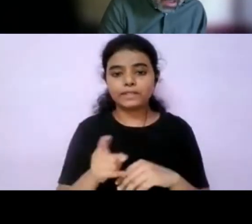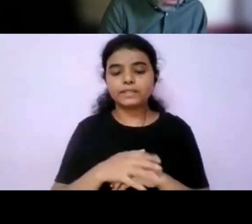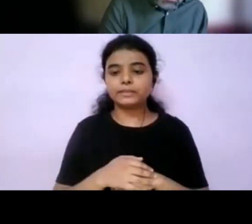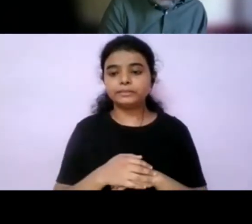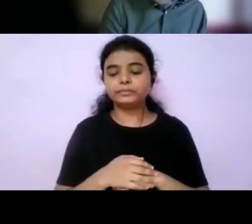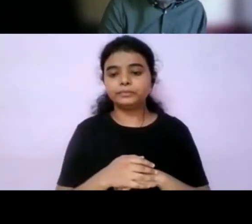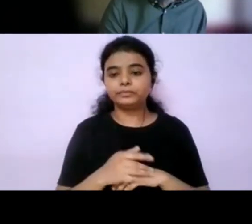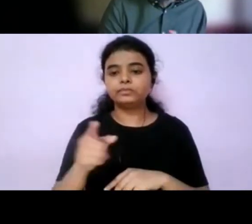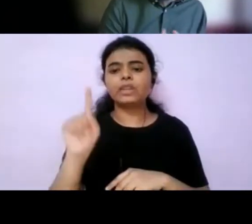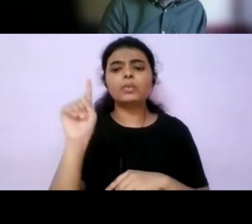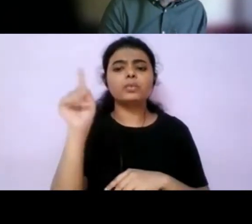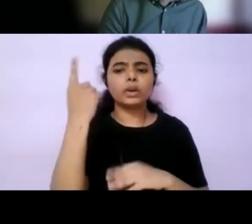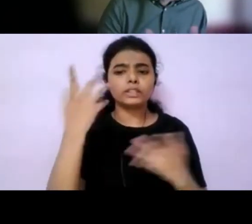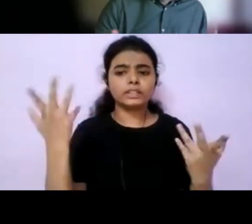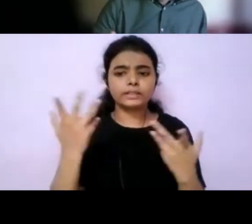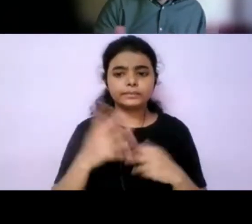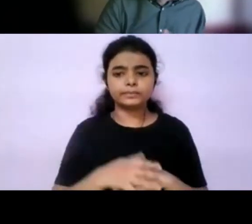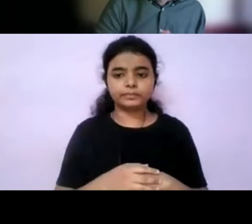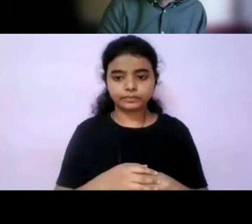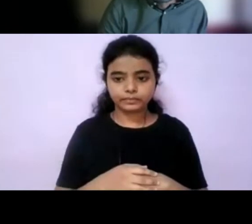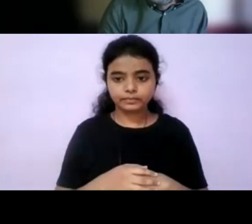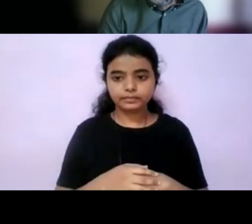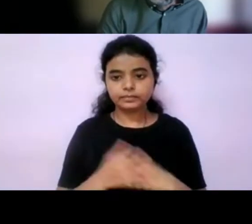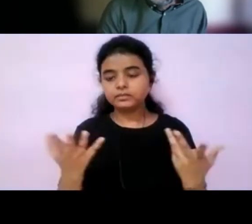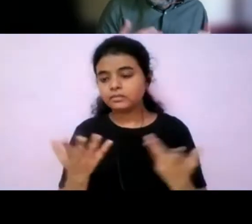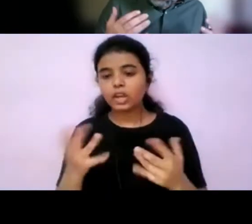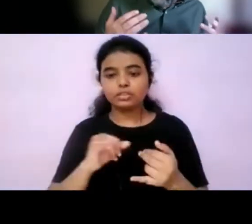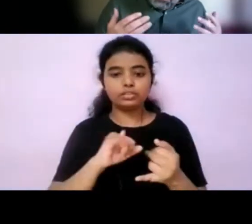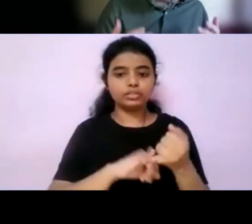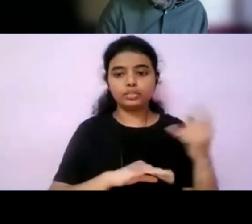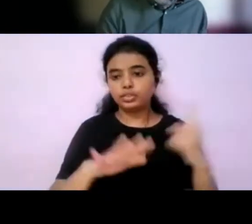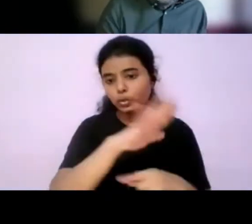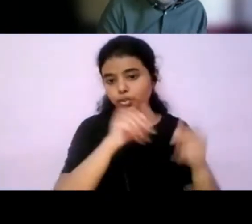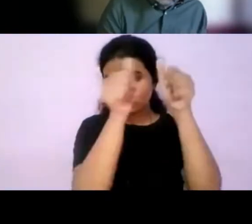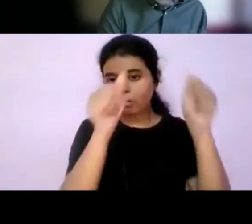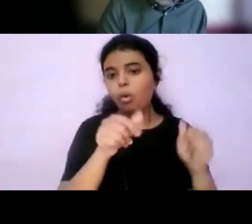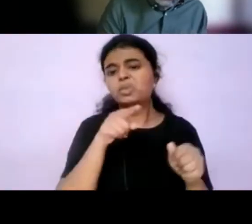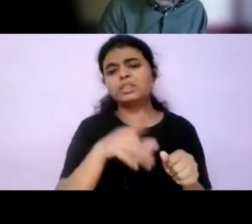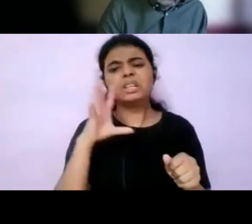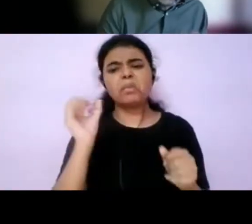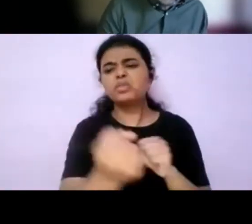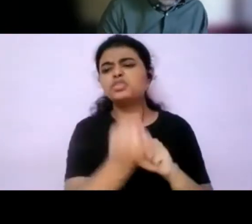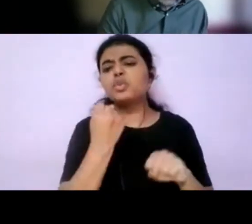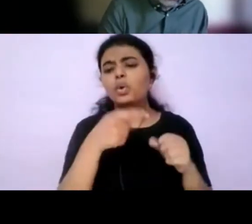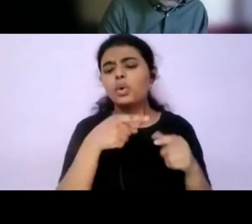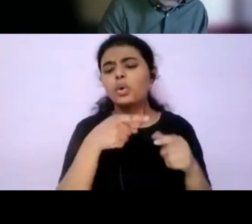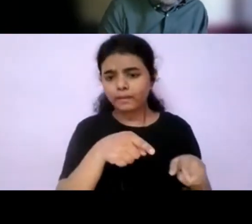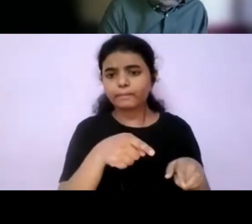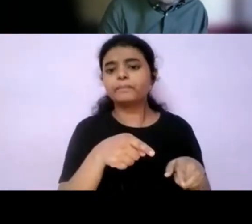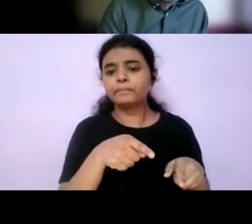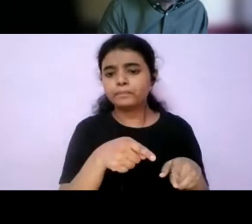the world. The first is the materialist accounts, such as the social model. These are the early